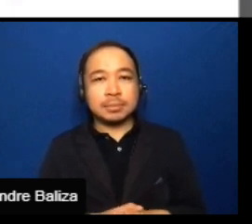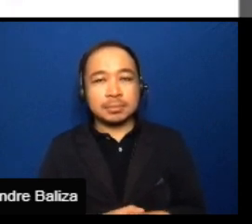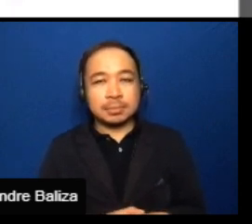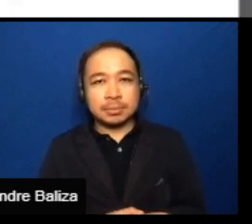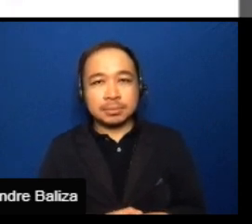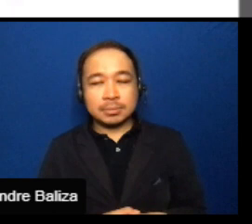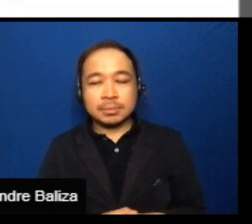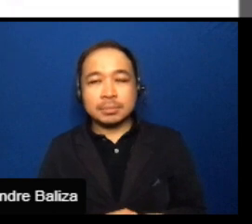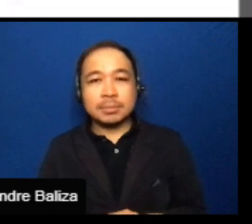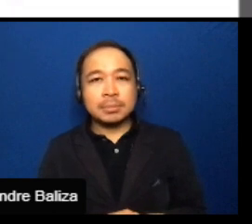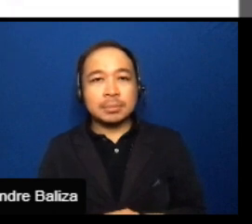I can't see this.